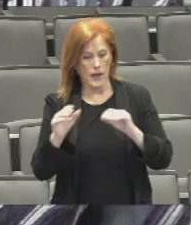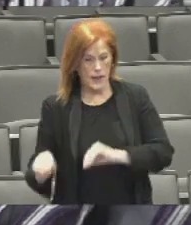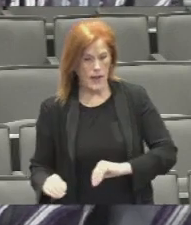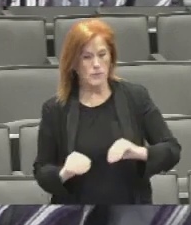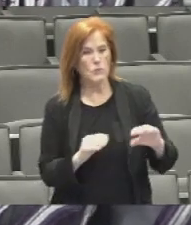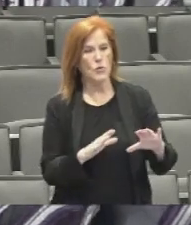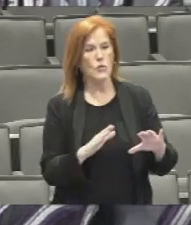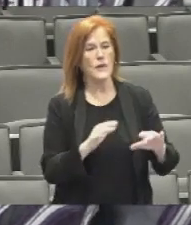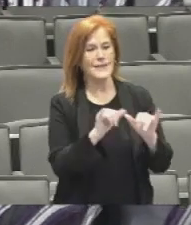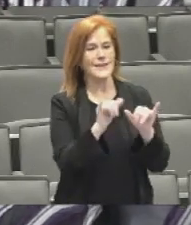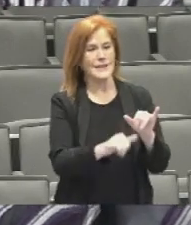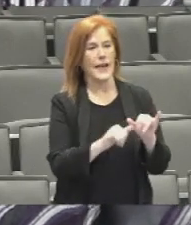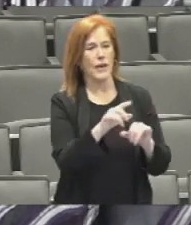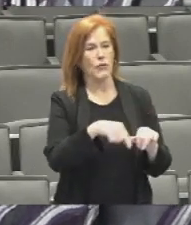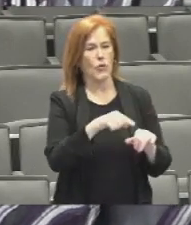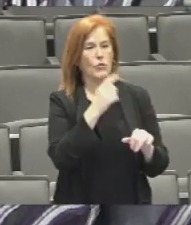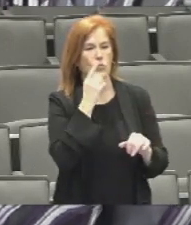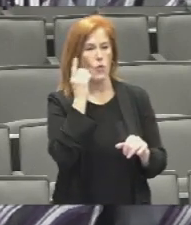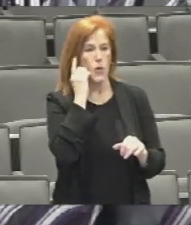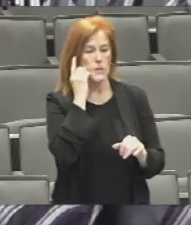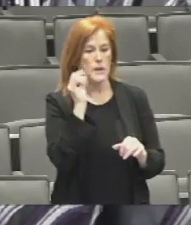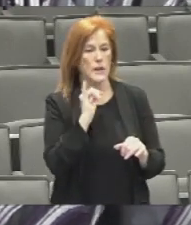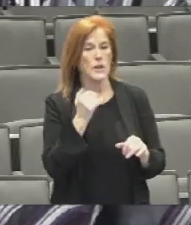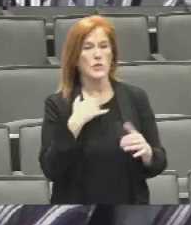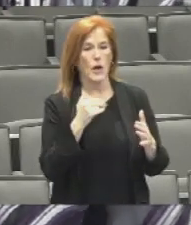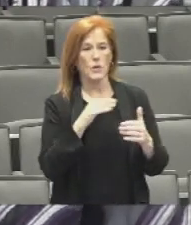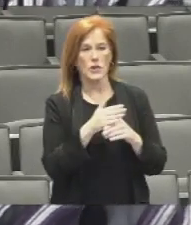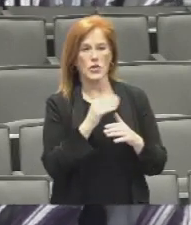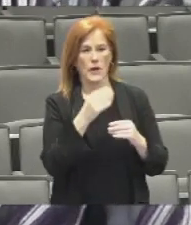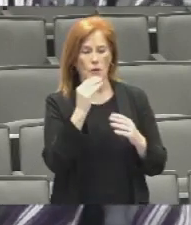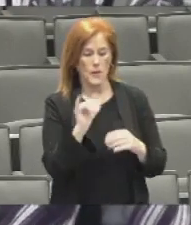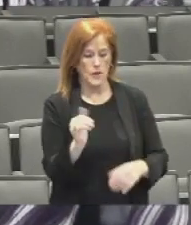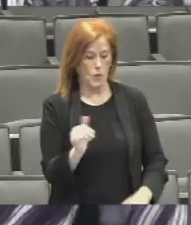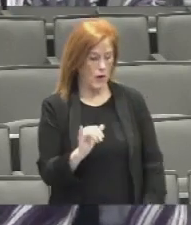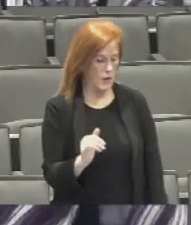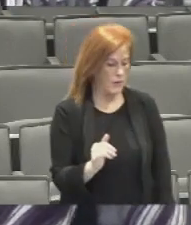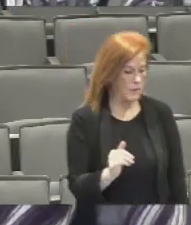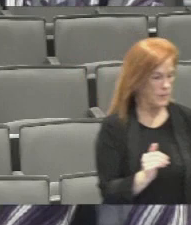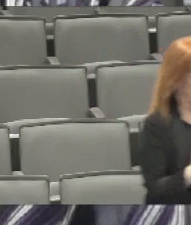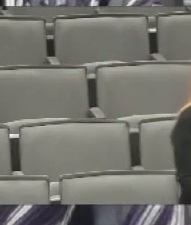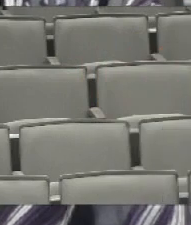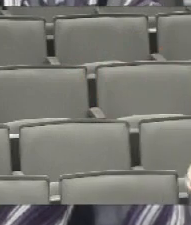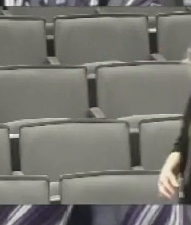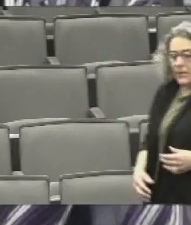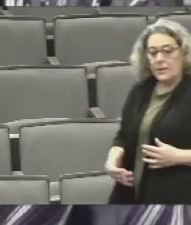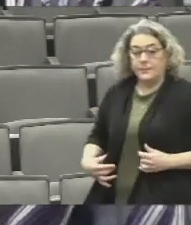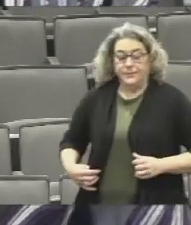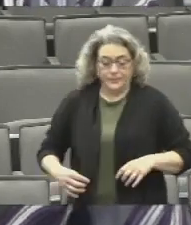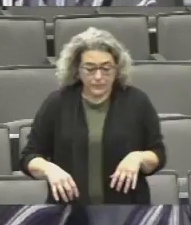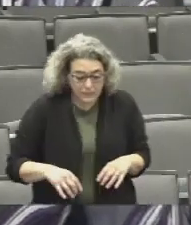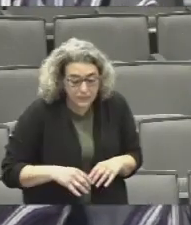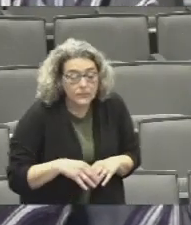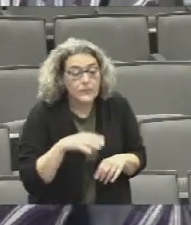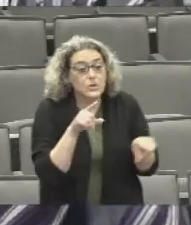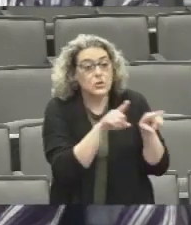move into those facilities. So I really want to share that. Last, also, we look at the death.